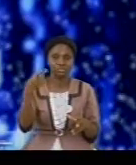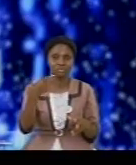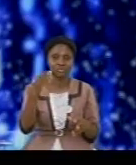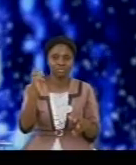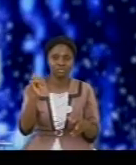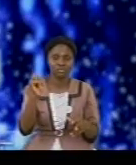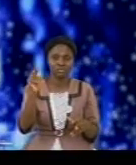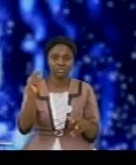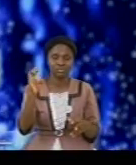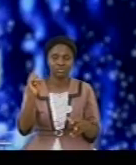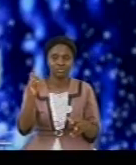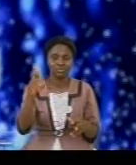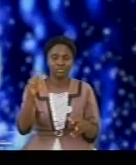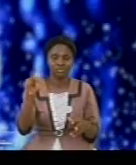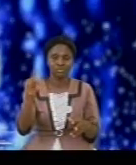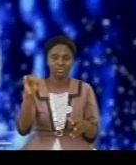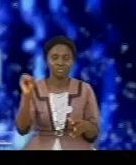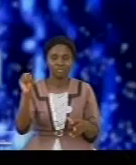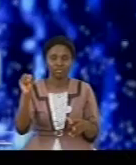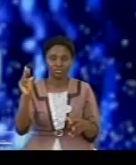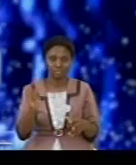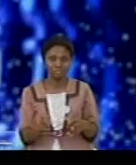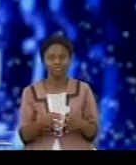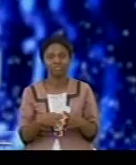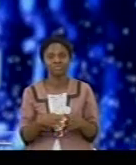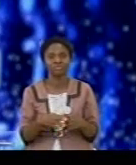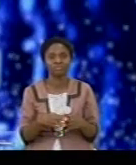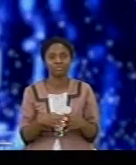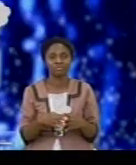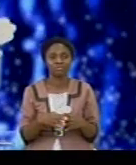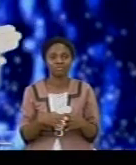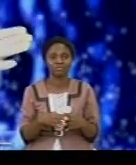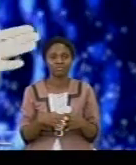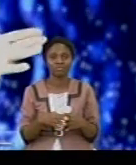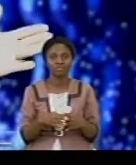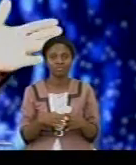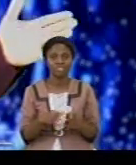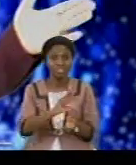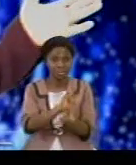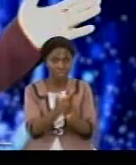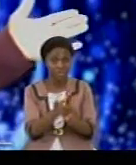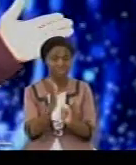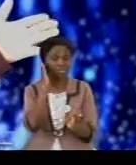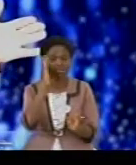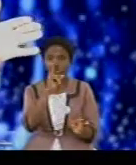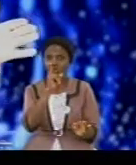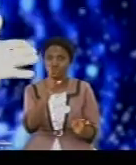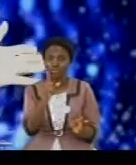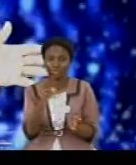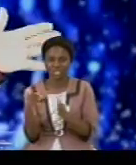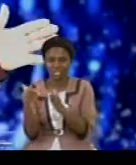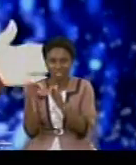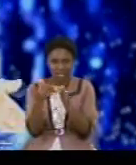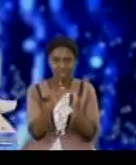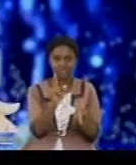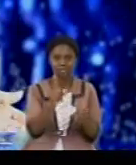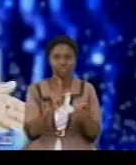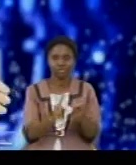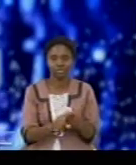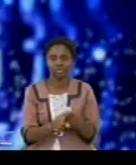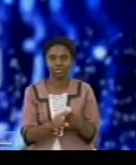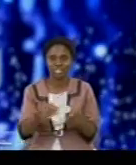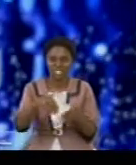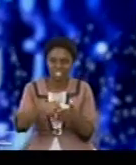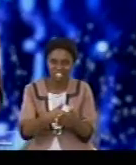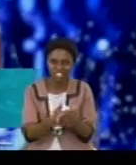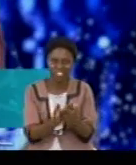Repentance, you naturally lead into regeneration. When you were, formerly you were living in sin,